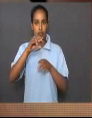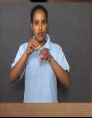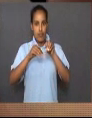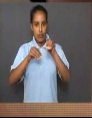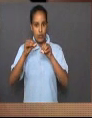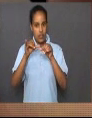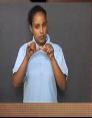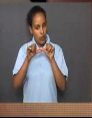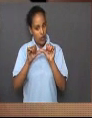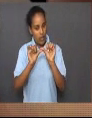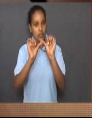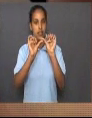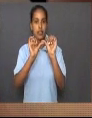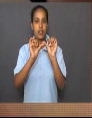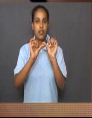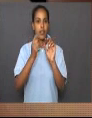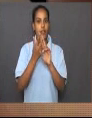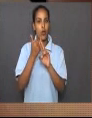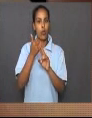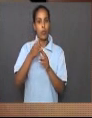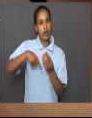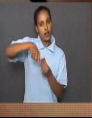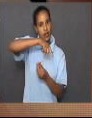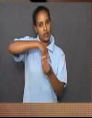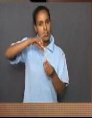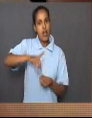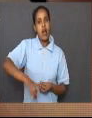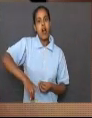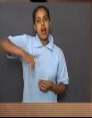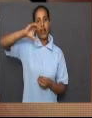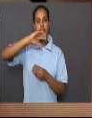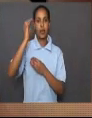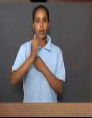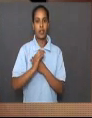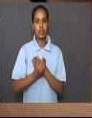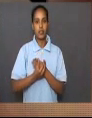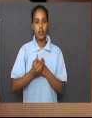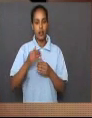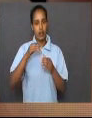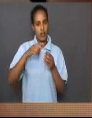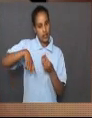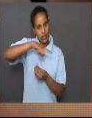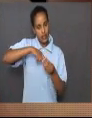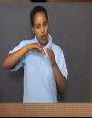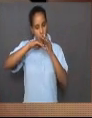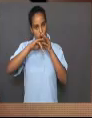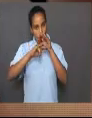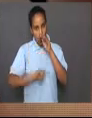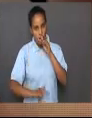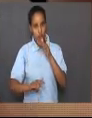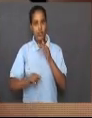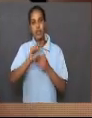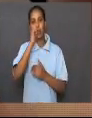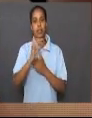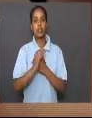moves spontaneously from regions of higher temperature to regions of lower temperature.